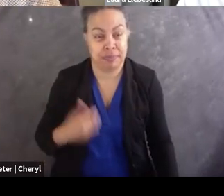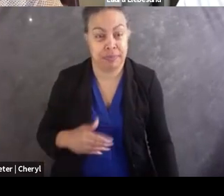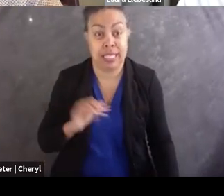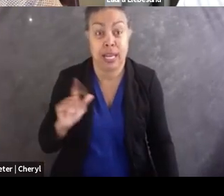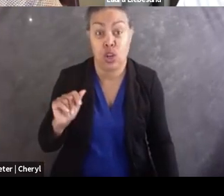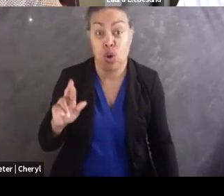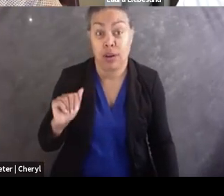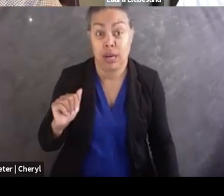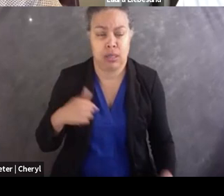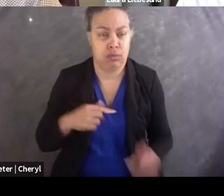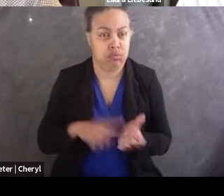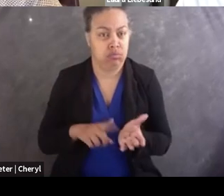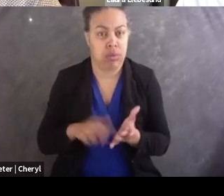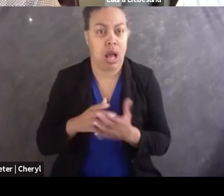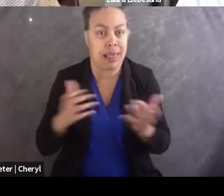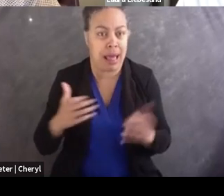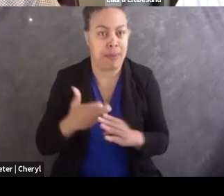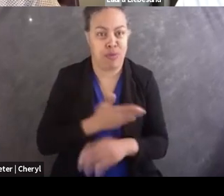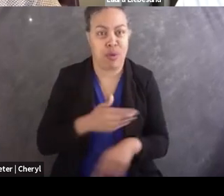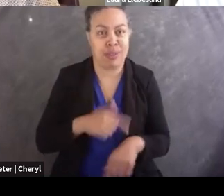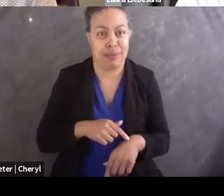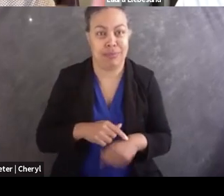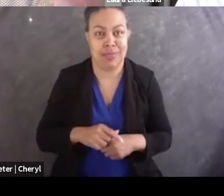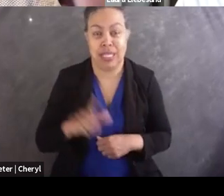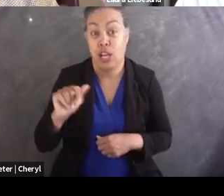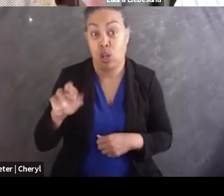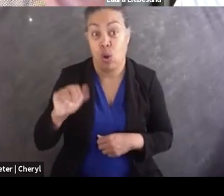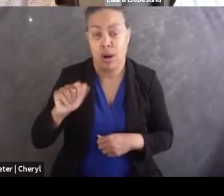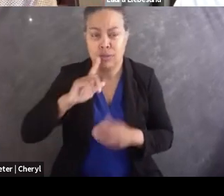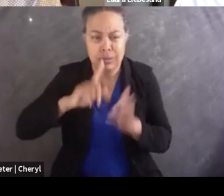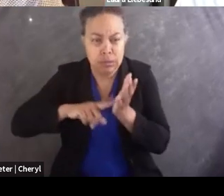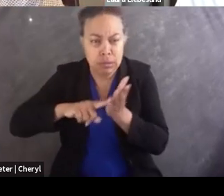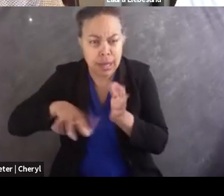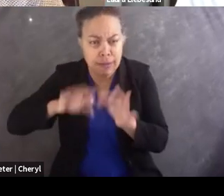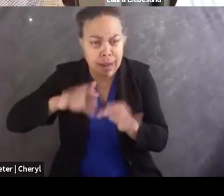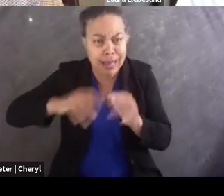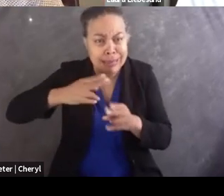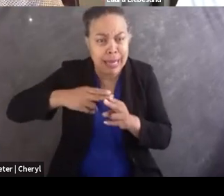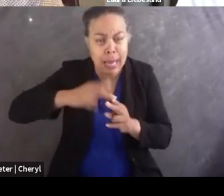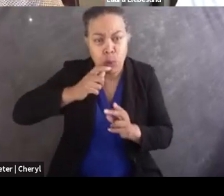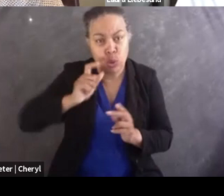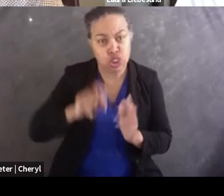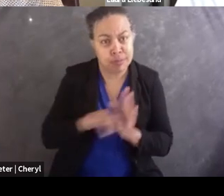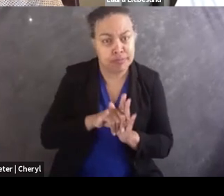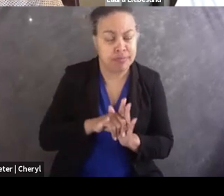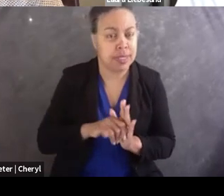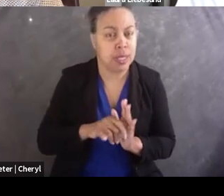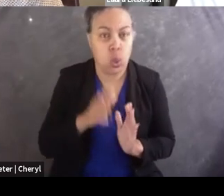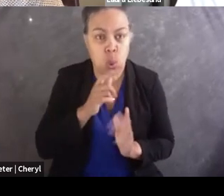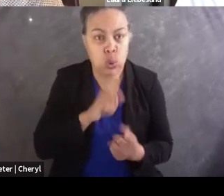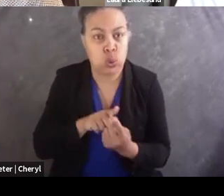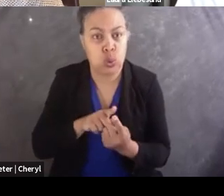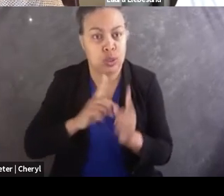lot of research beforehand, and Laura did an amazing job of sort of tracing back, you know, who are the people that we need to talk to, and starting with that initial